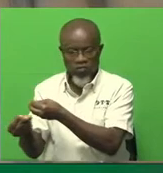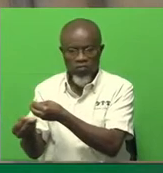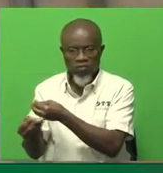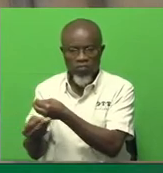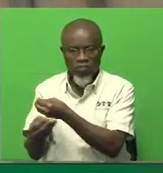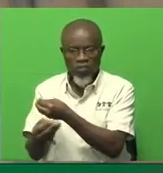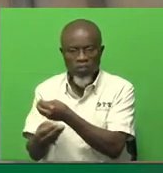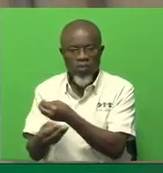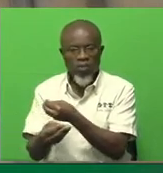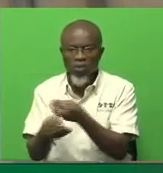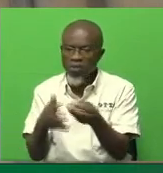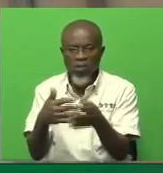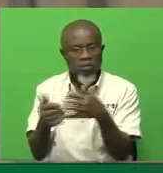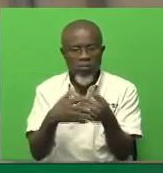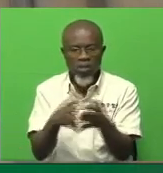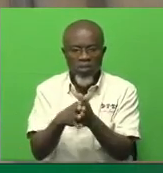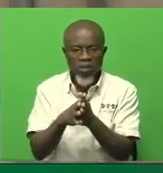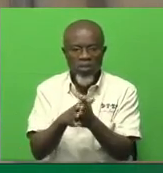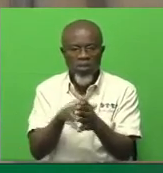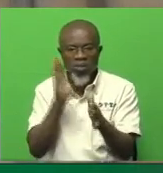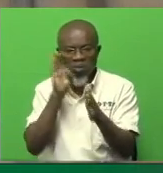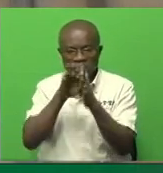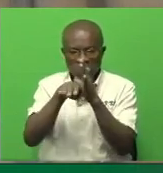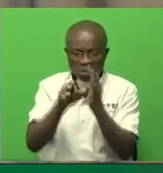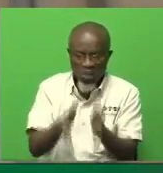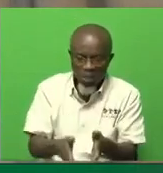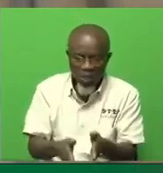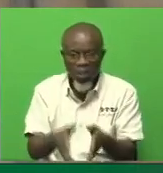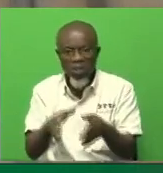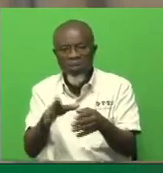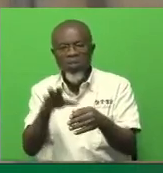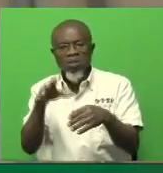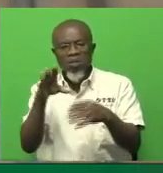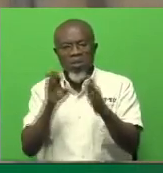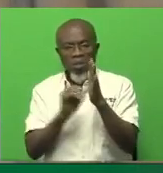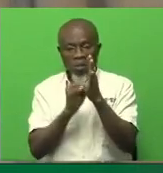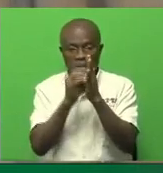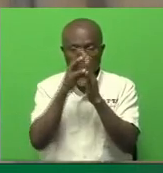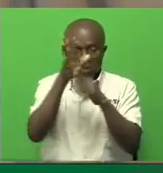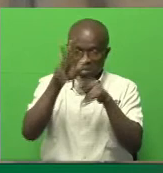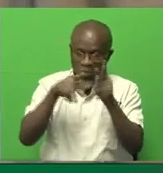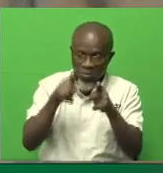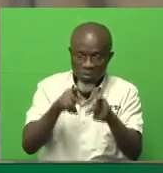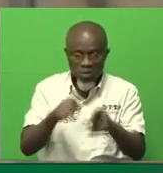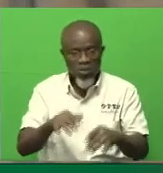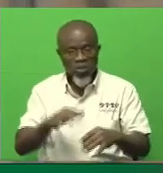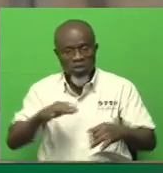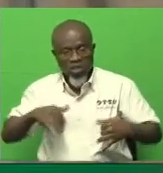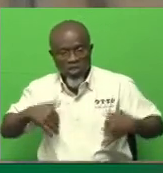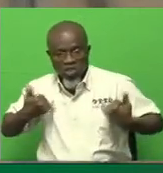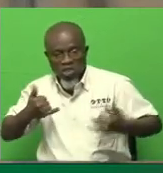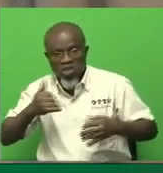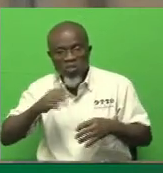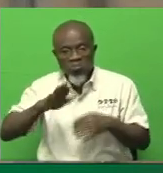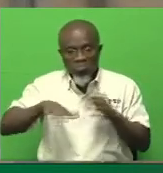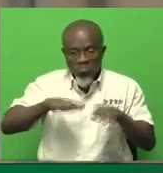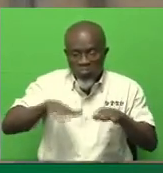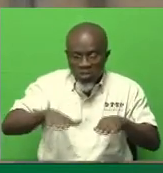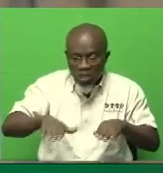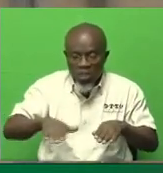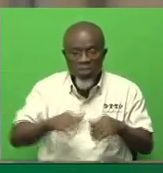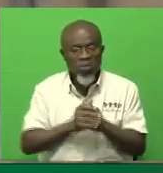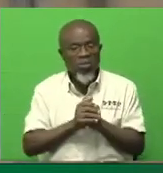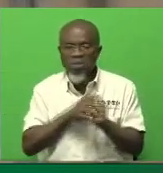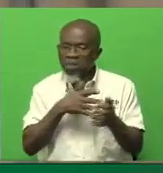who needs the blood regardless of race color creed or class occupation every human